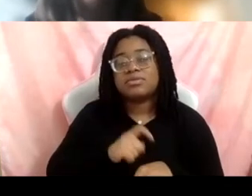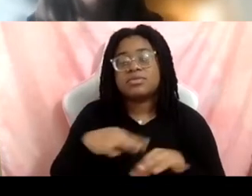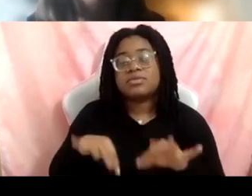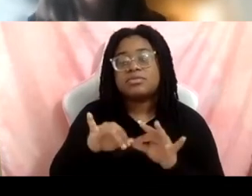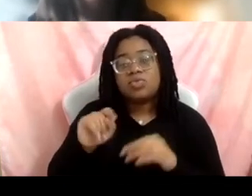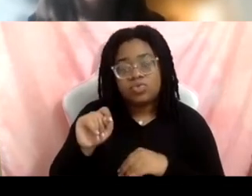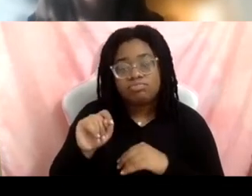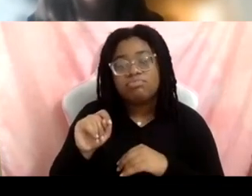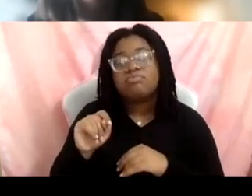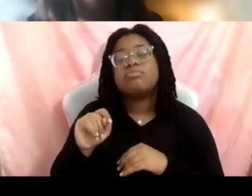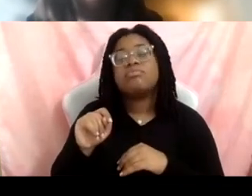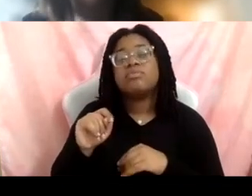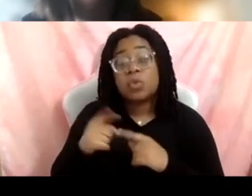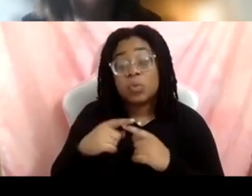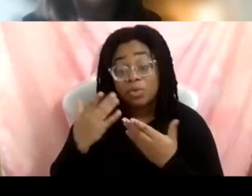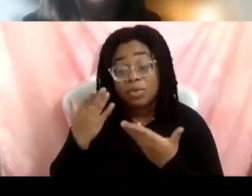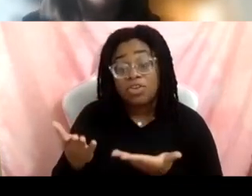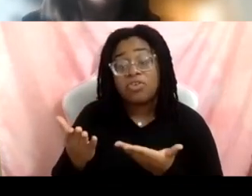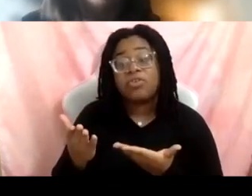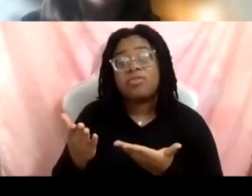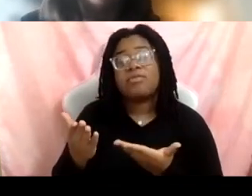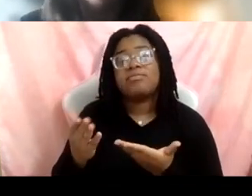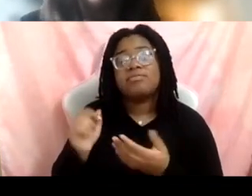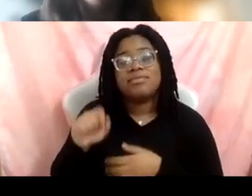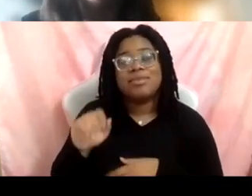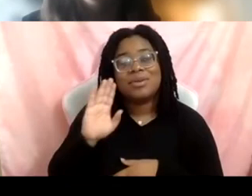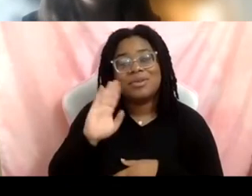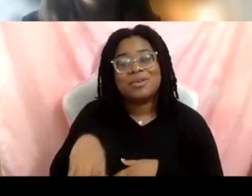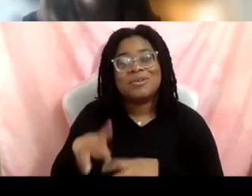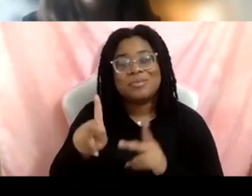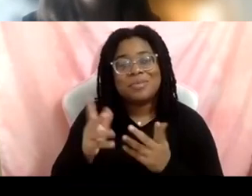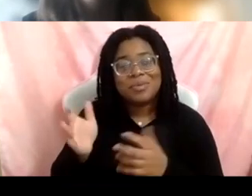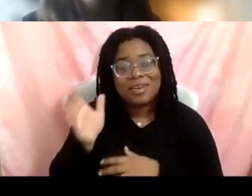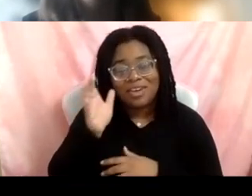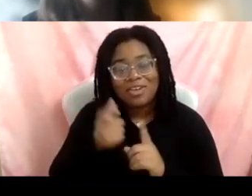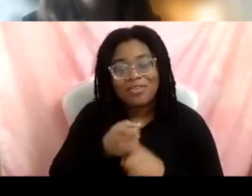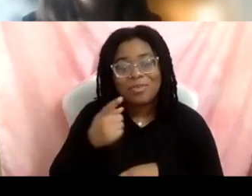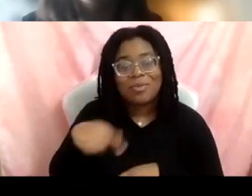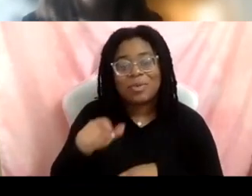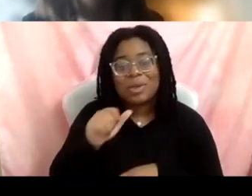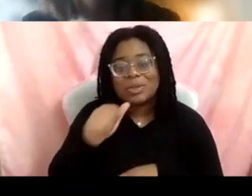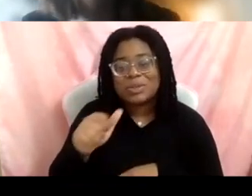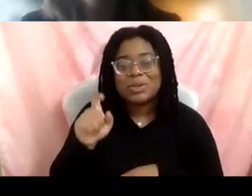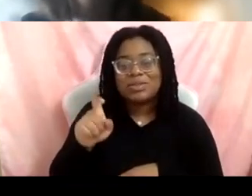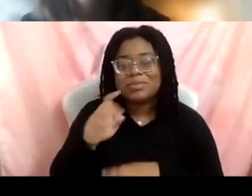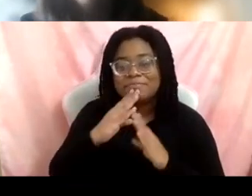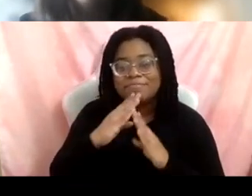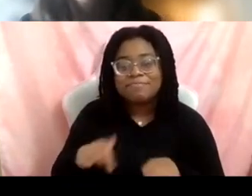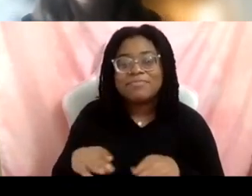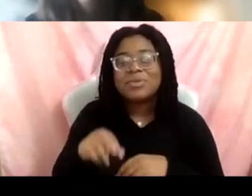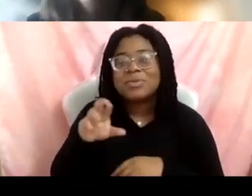And when you are there, yeah, just know that people do want to hear from you. You don't have to be quiet